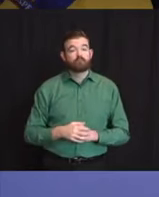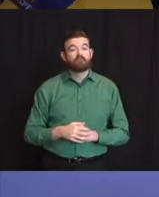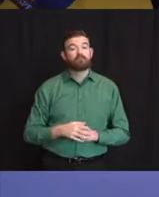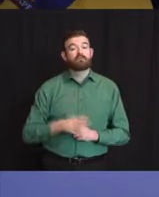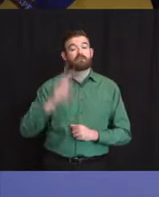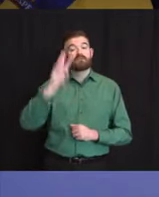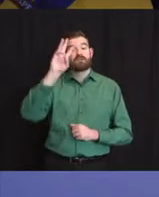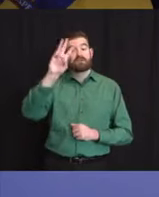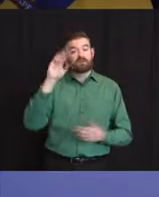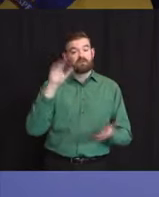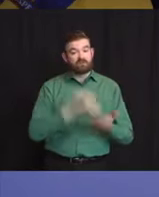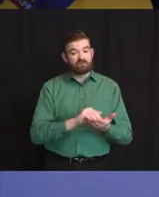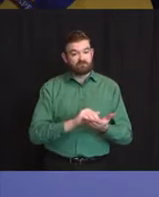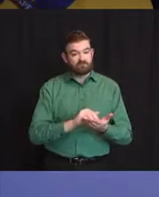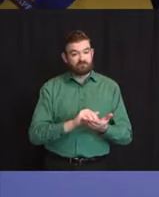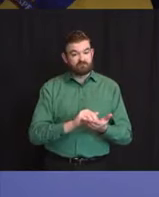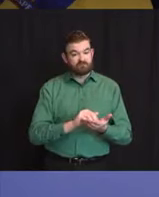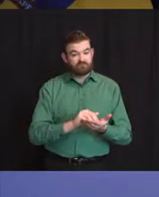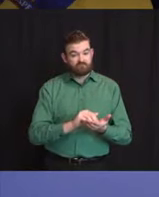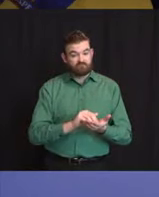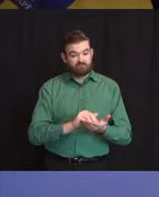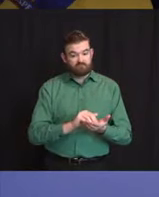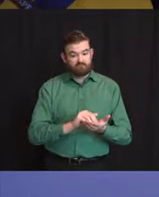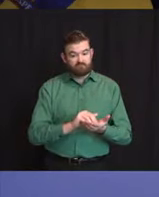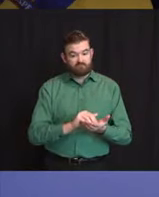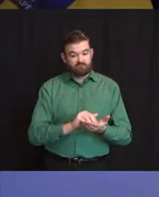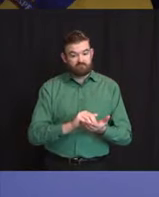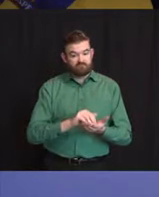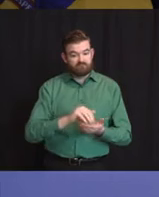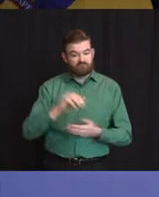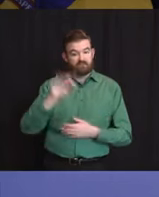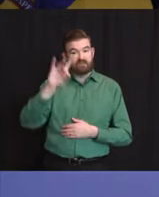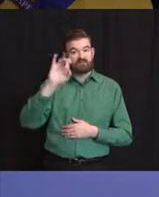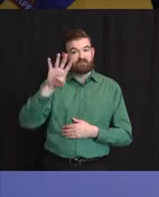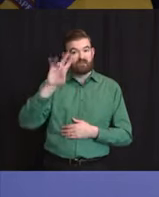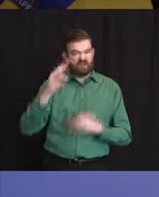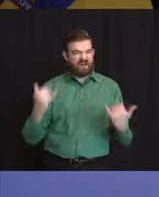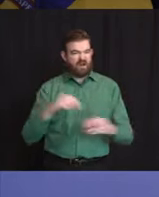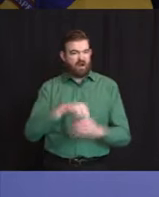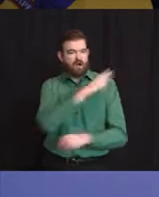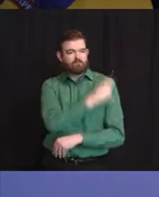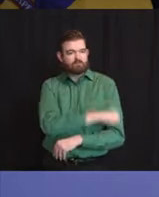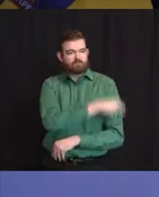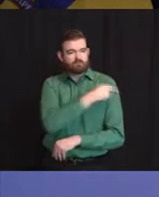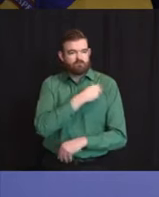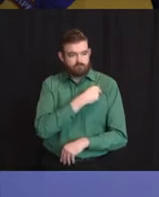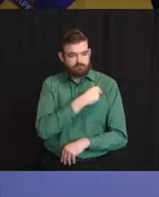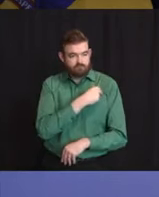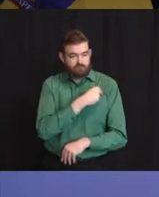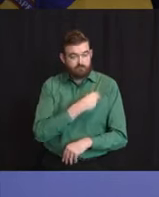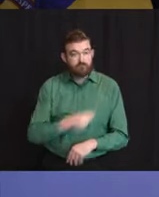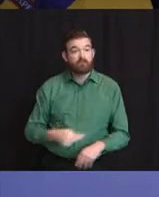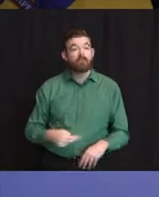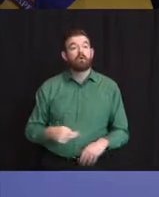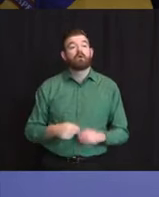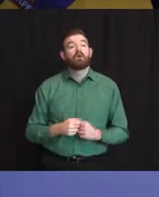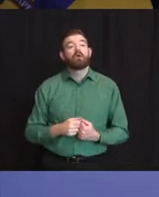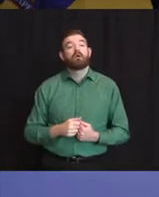6,847 hospitalizations last night. That includes COVID-positive patients and persons under